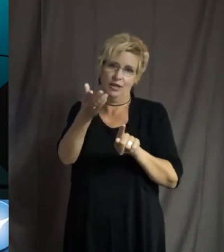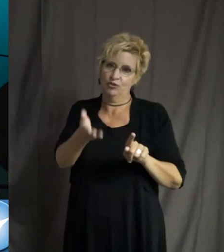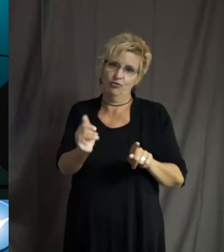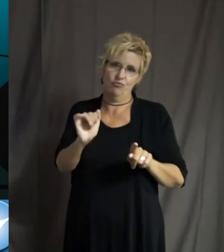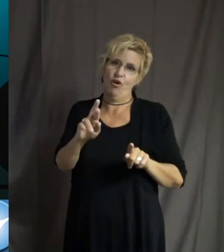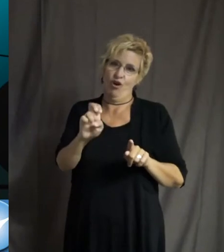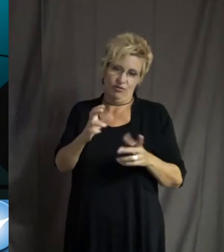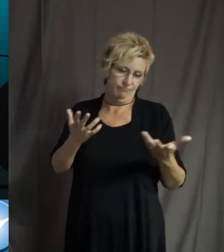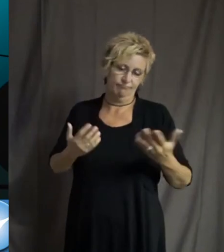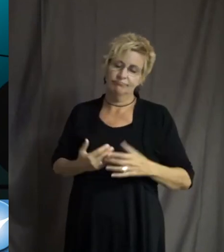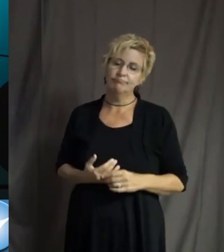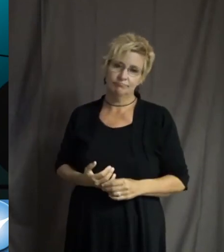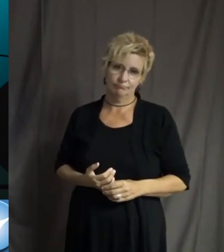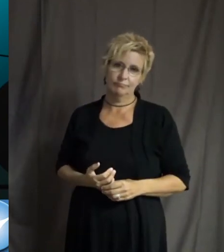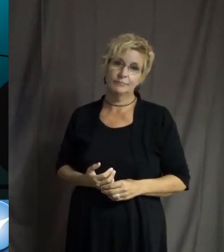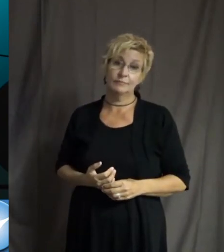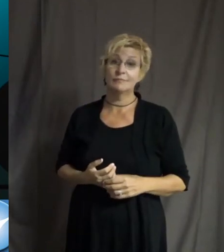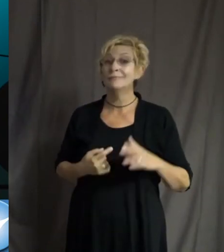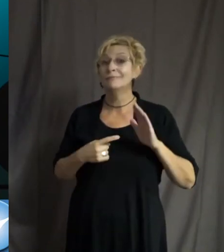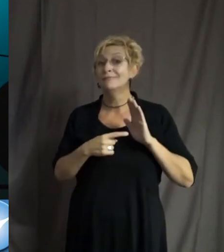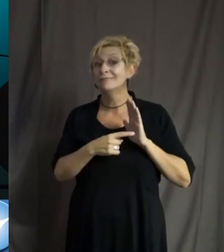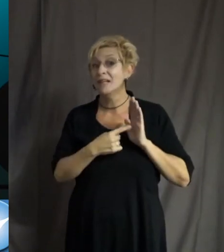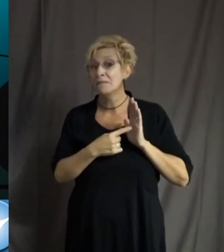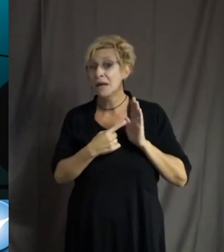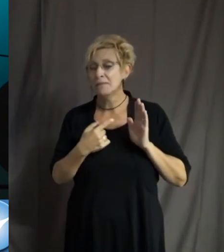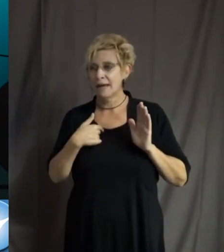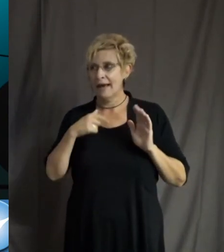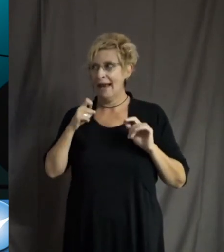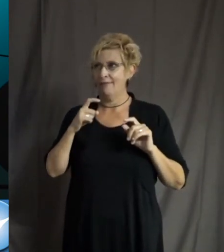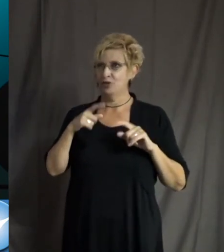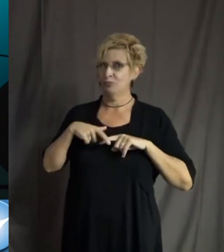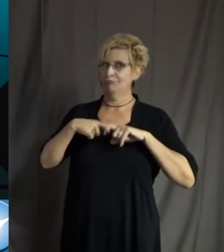Love yourself as you are.